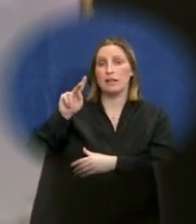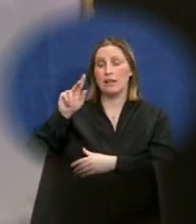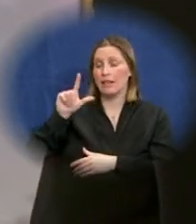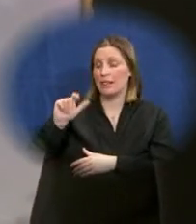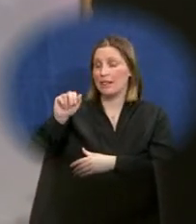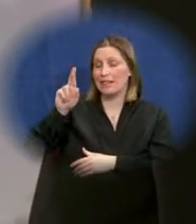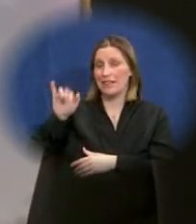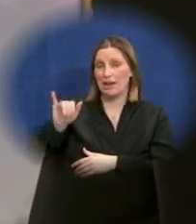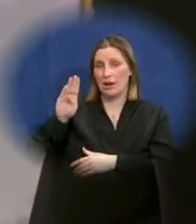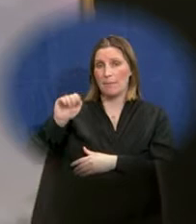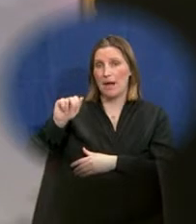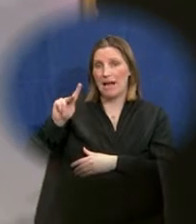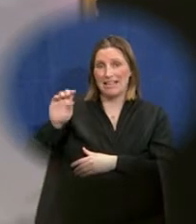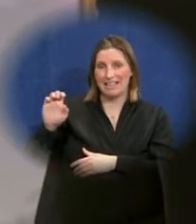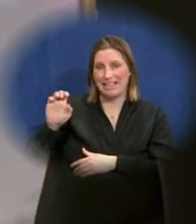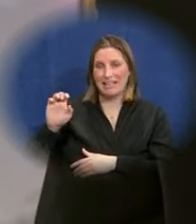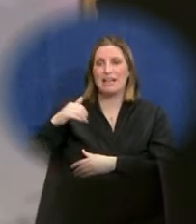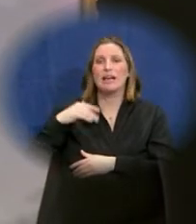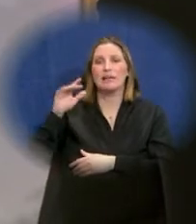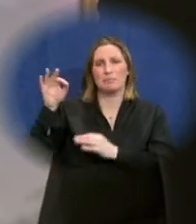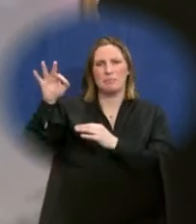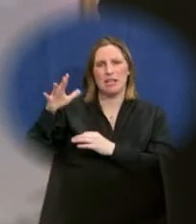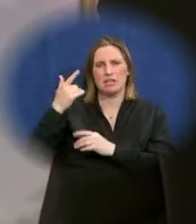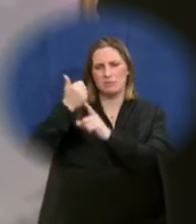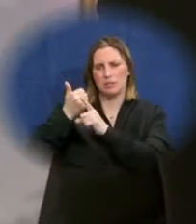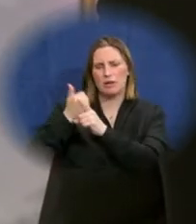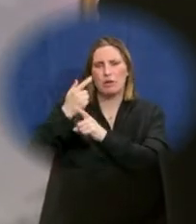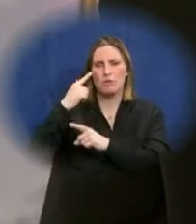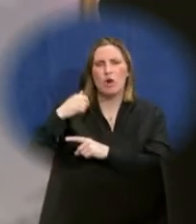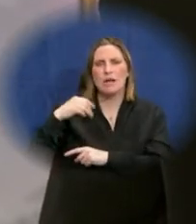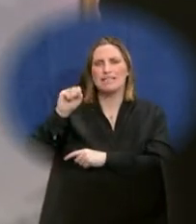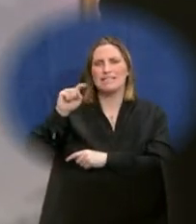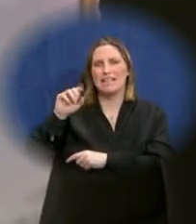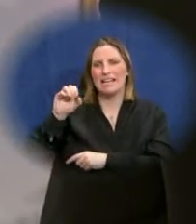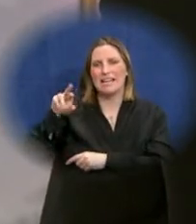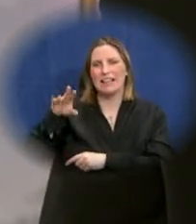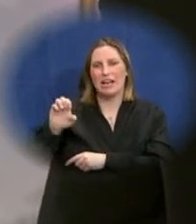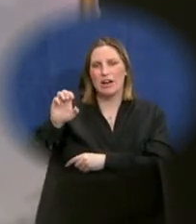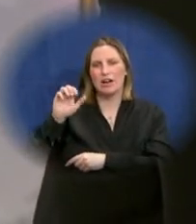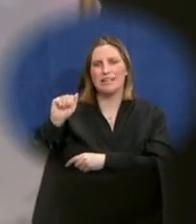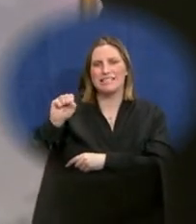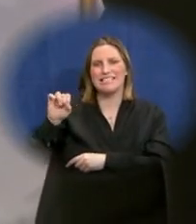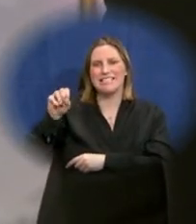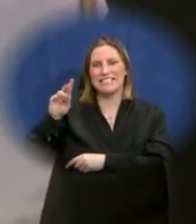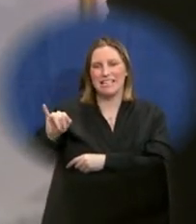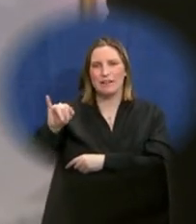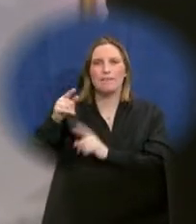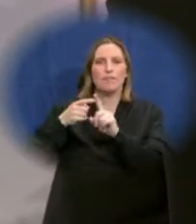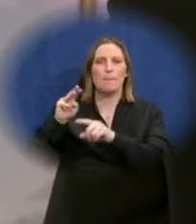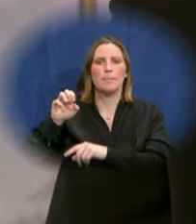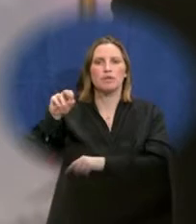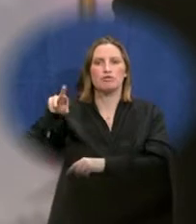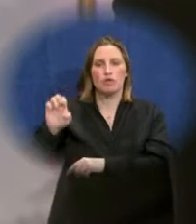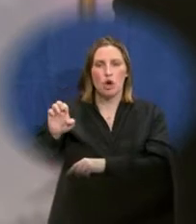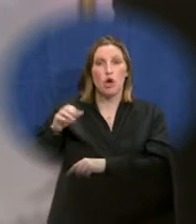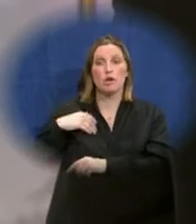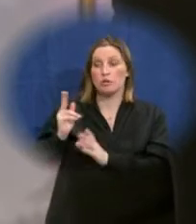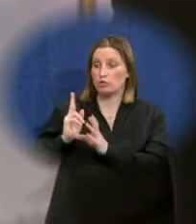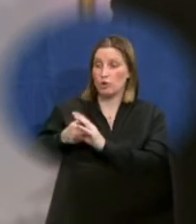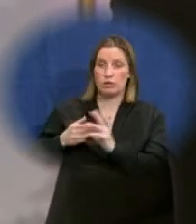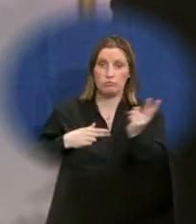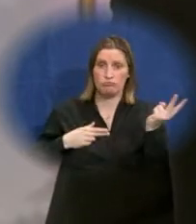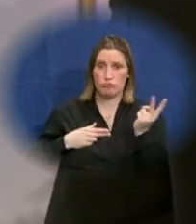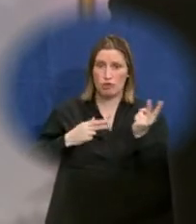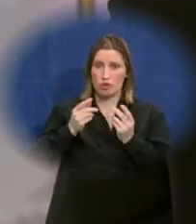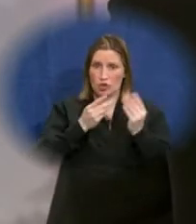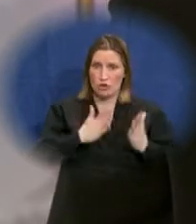Apostolate to the Handicapped, and pastor of St. Clair of Assisi Parish in Monroe, was the presider this morning. Joining Father Larry from the parish were our